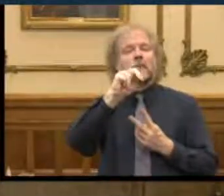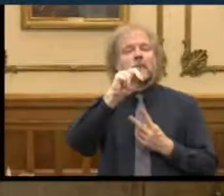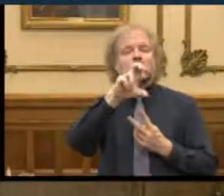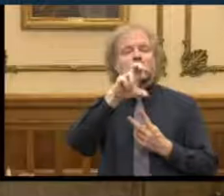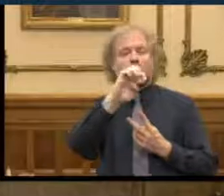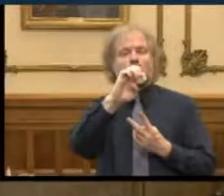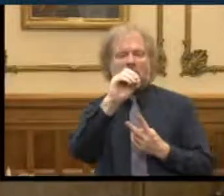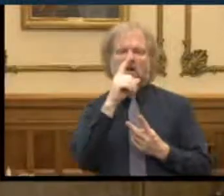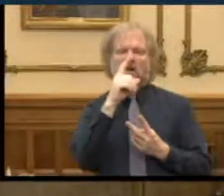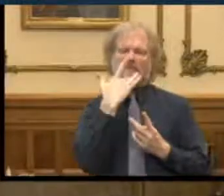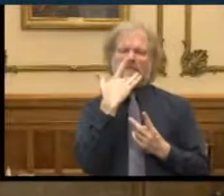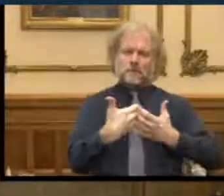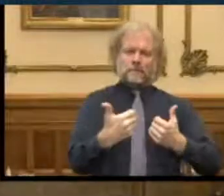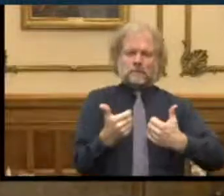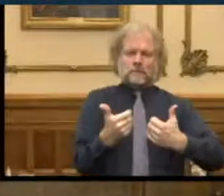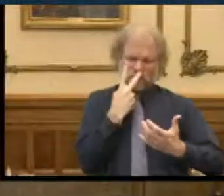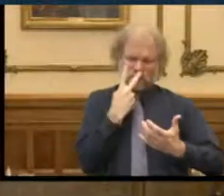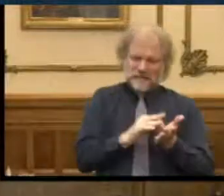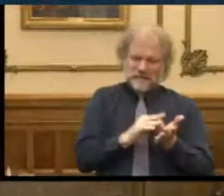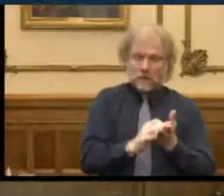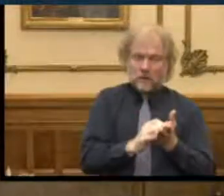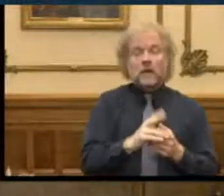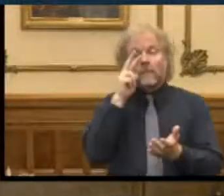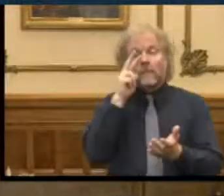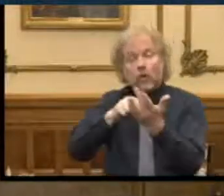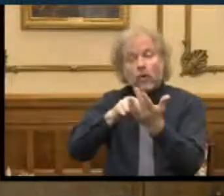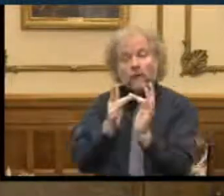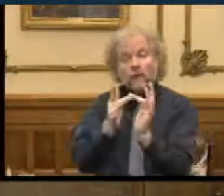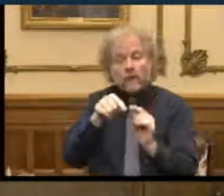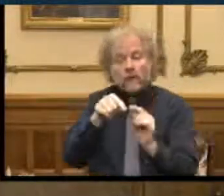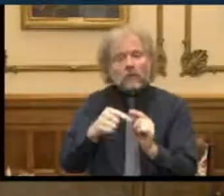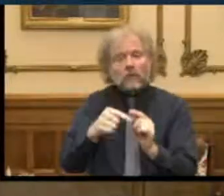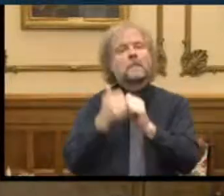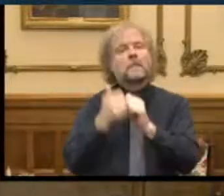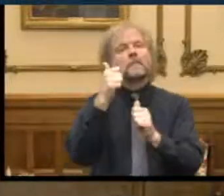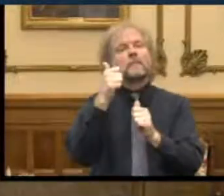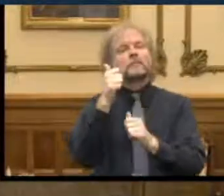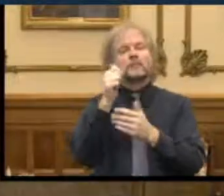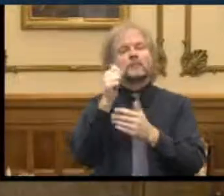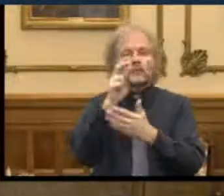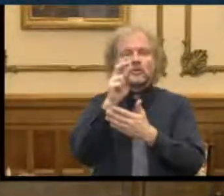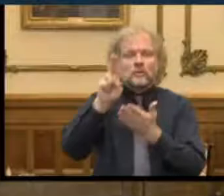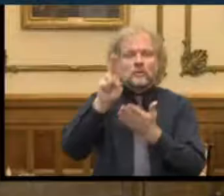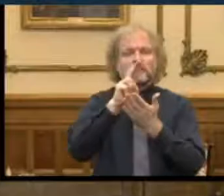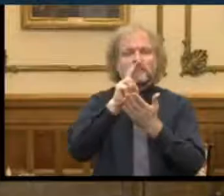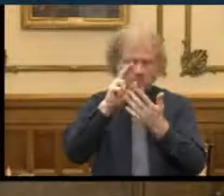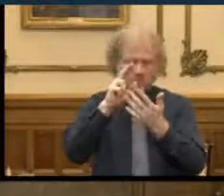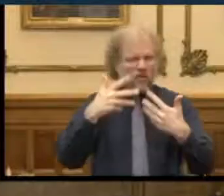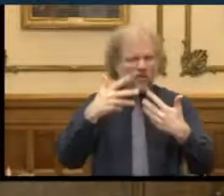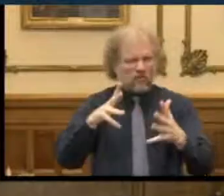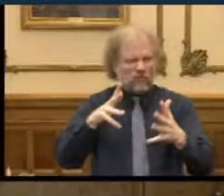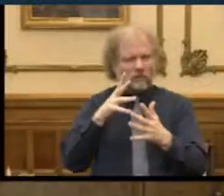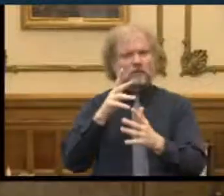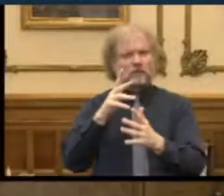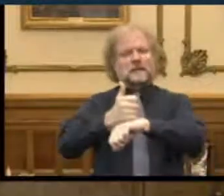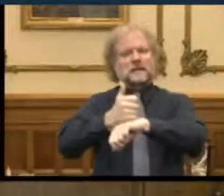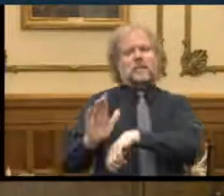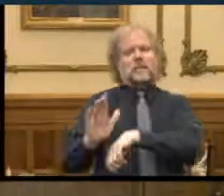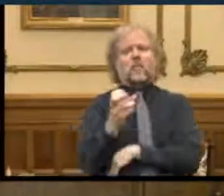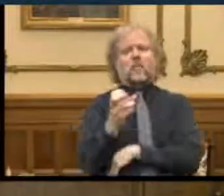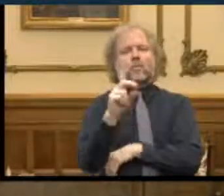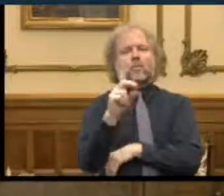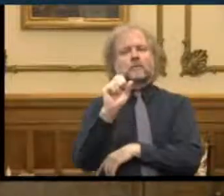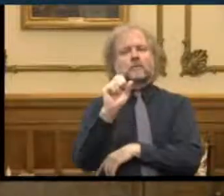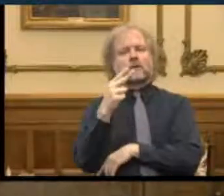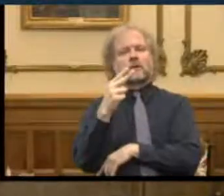data separated out. If you look online, most of our major universities have already established their own dashboard with their own